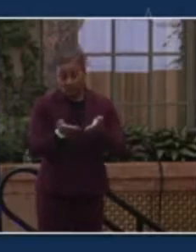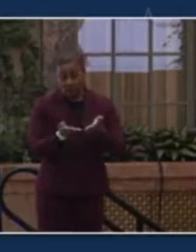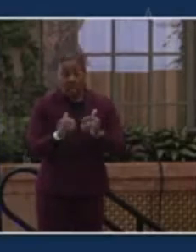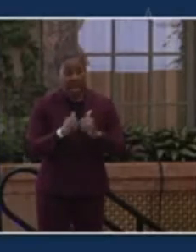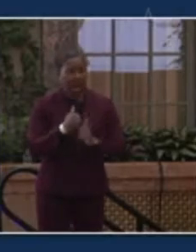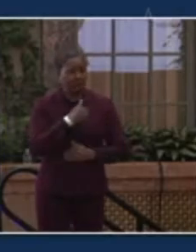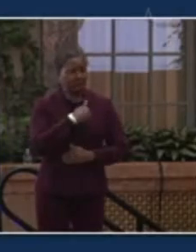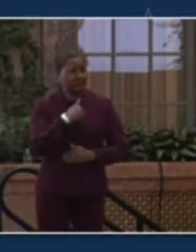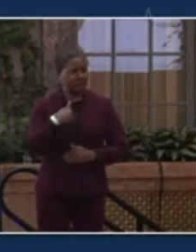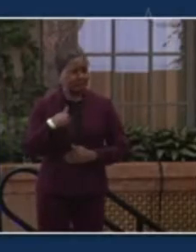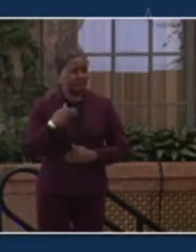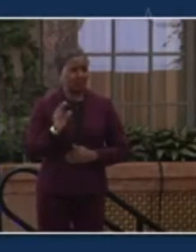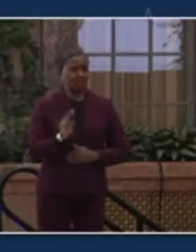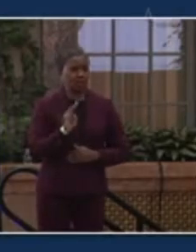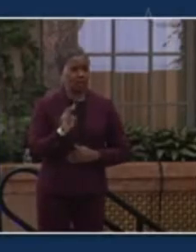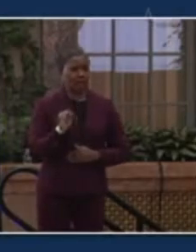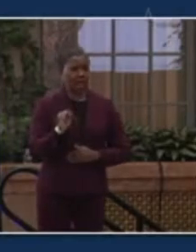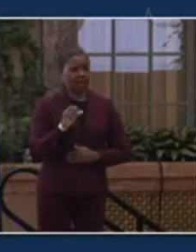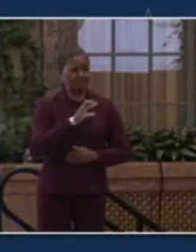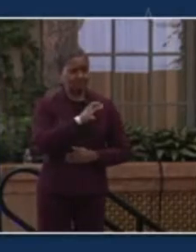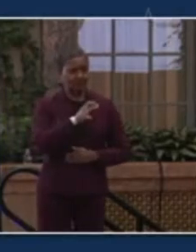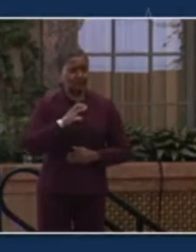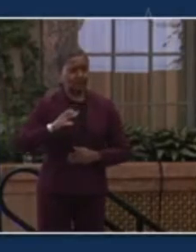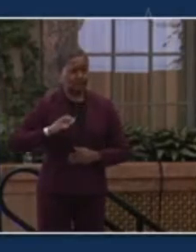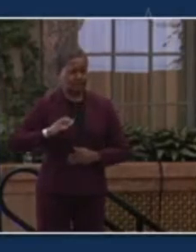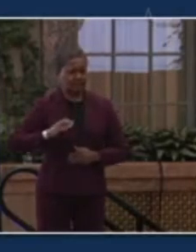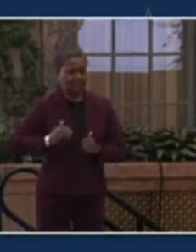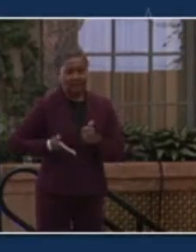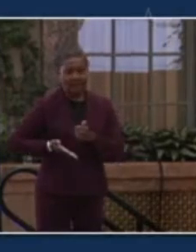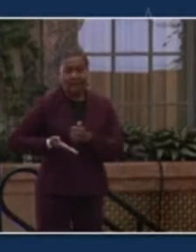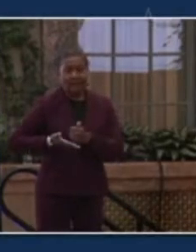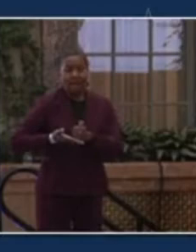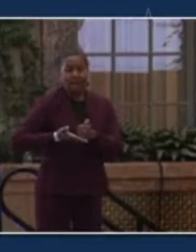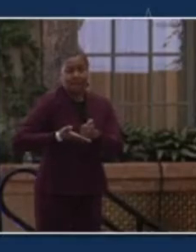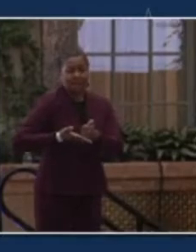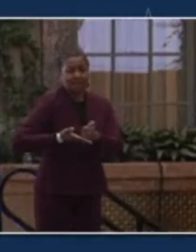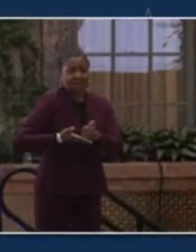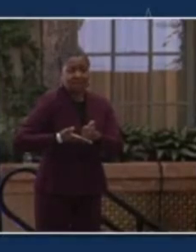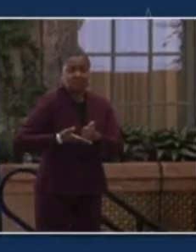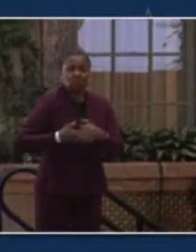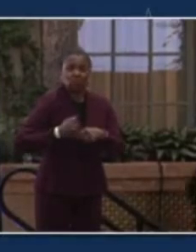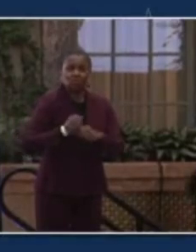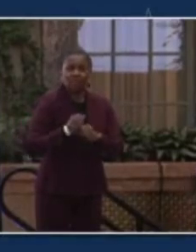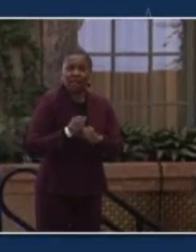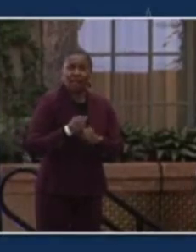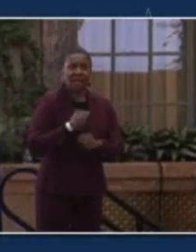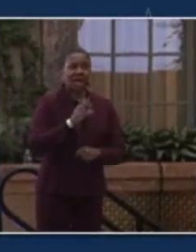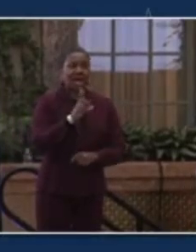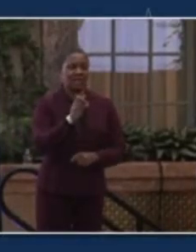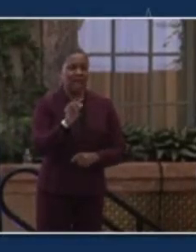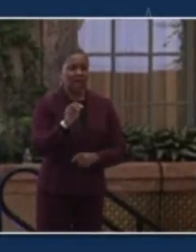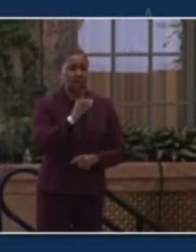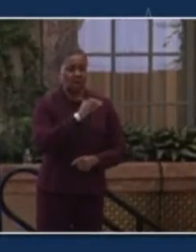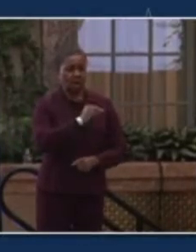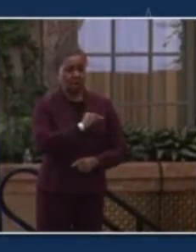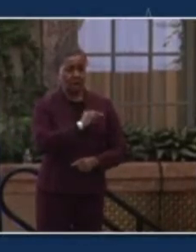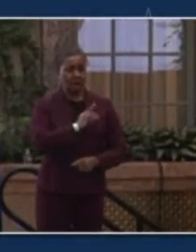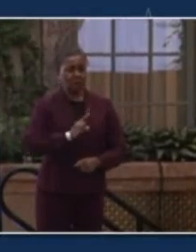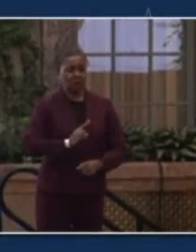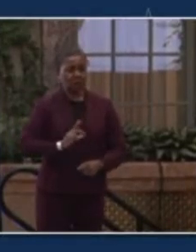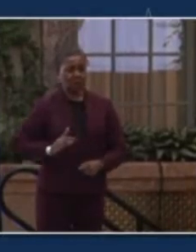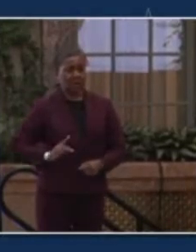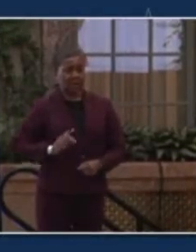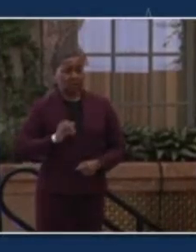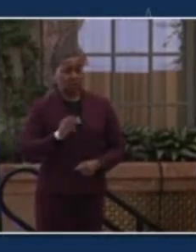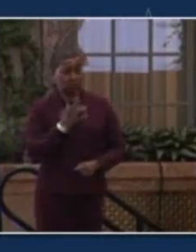a member of the U.S. Congress, helping to make Dr. Martin Luther King Jr.'s